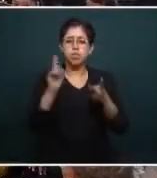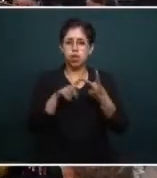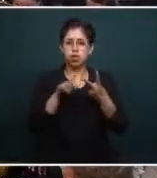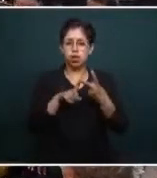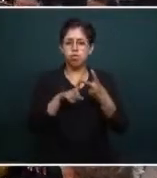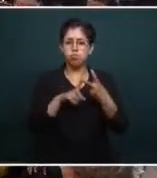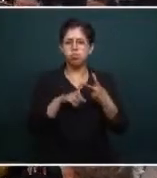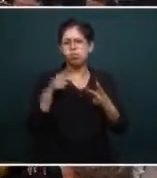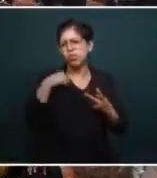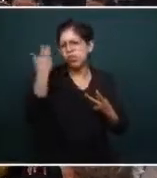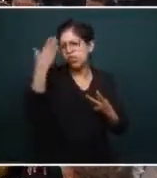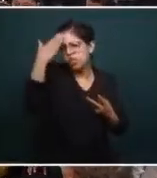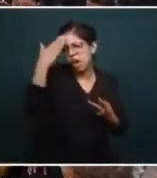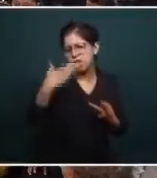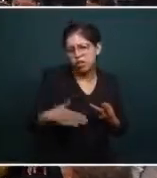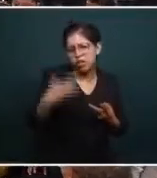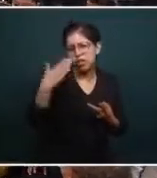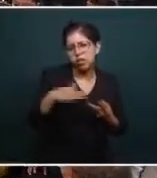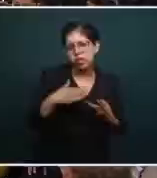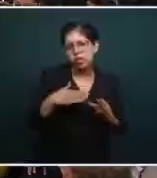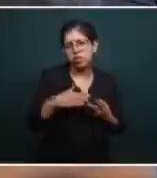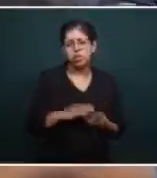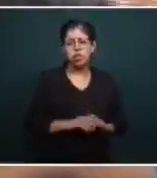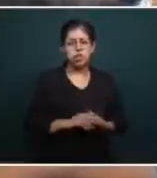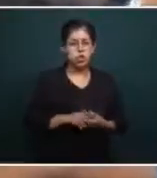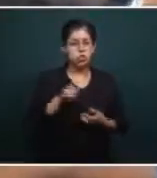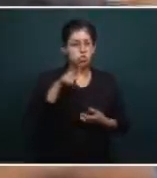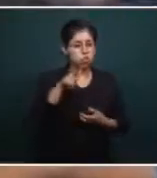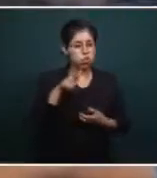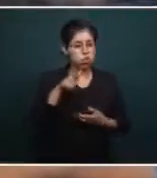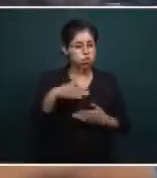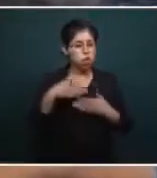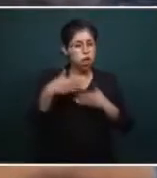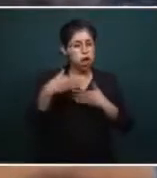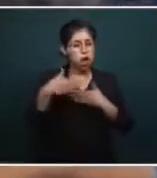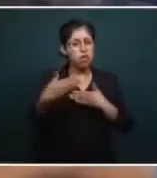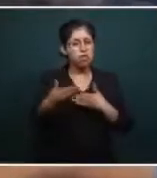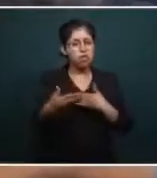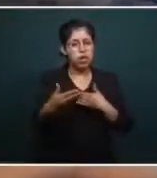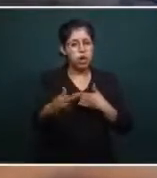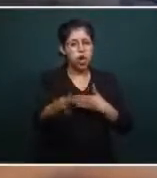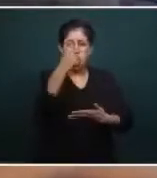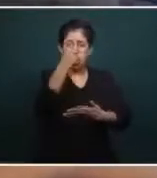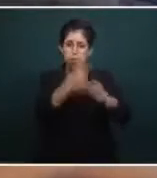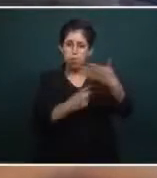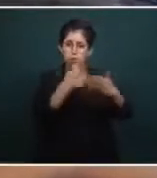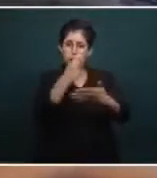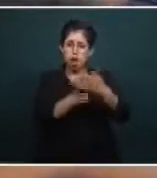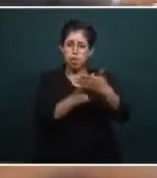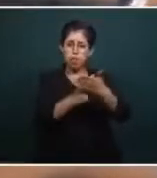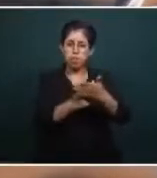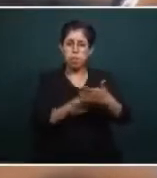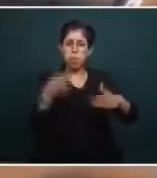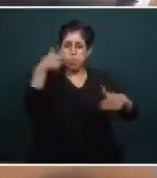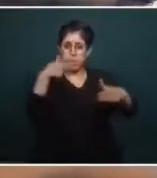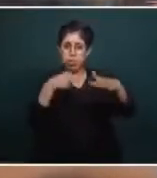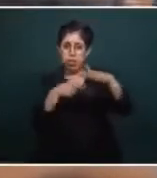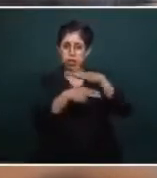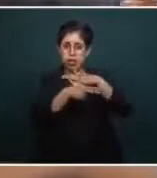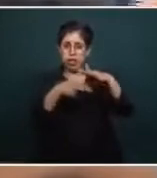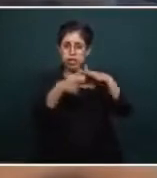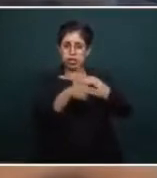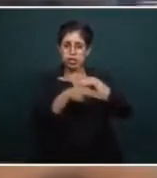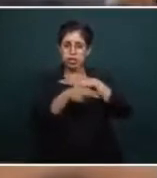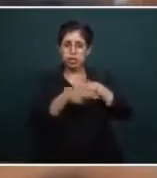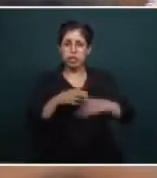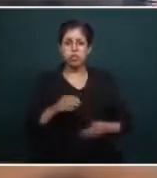gustaría saber, I'm not sure what her ¿se question dará is. continuidad Will al, you al programa del continue tren interurbano al 100%? something